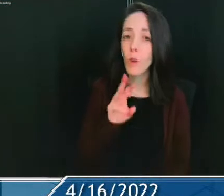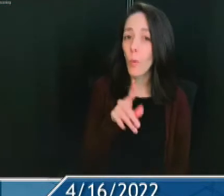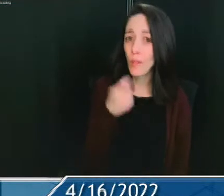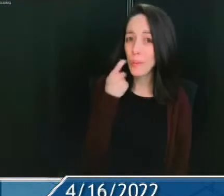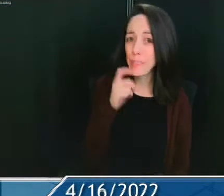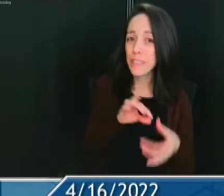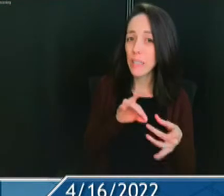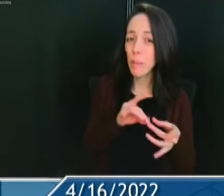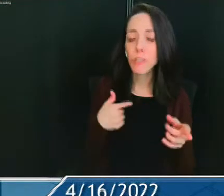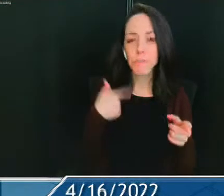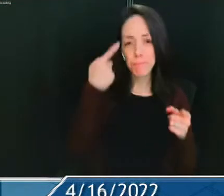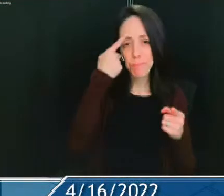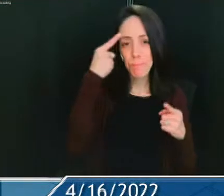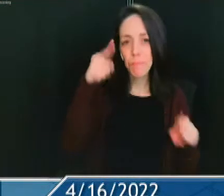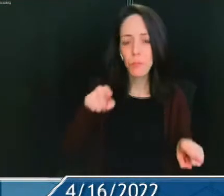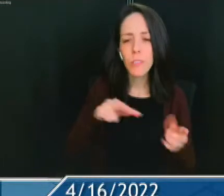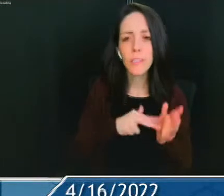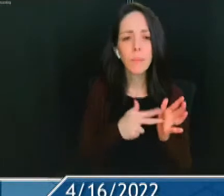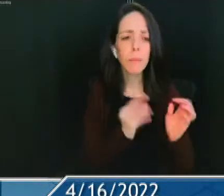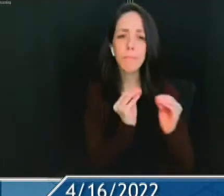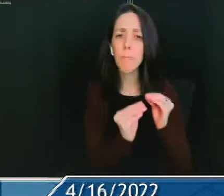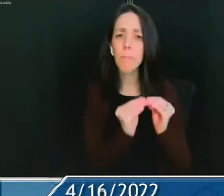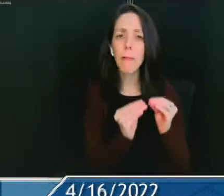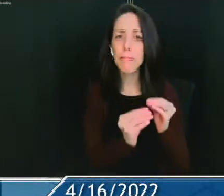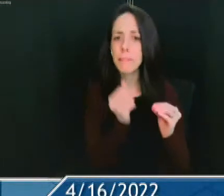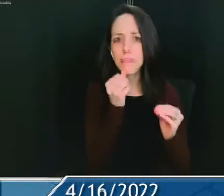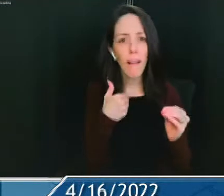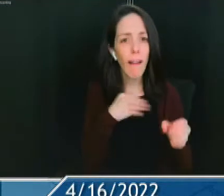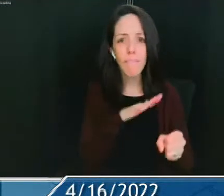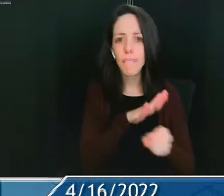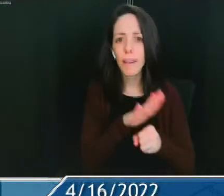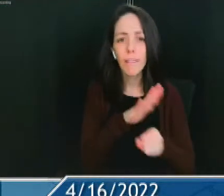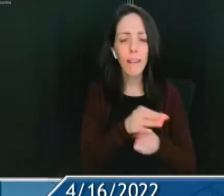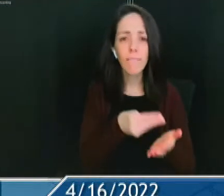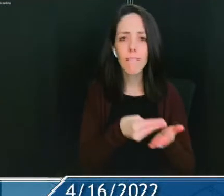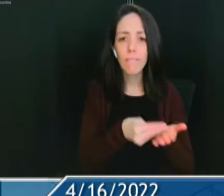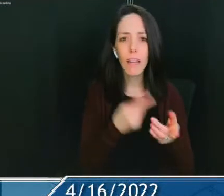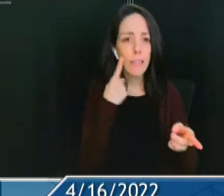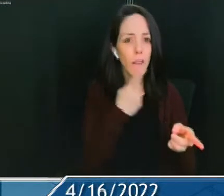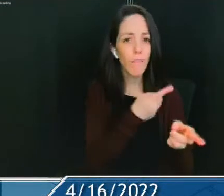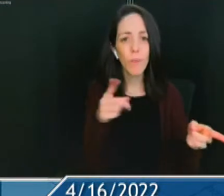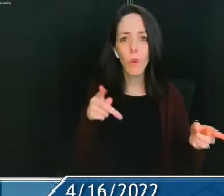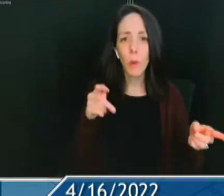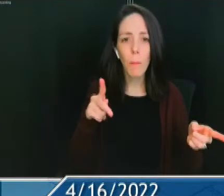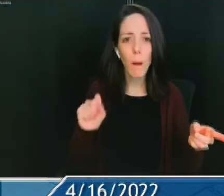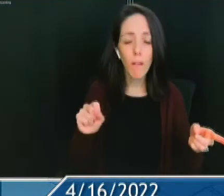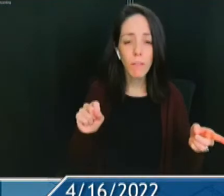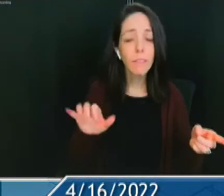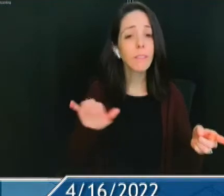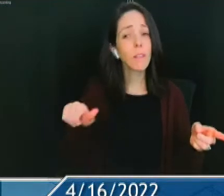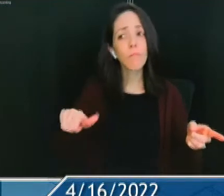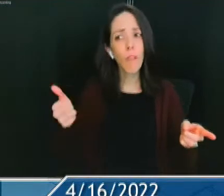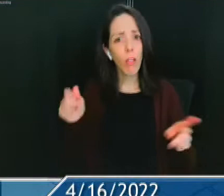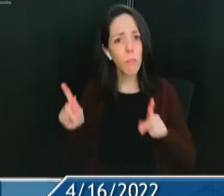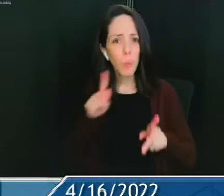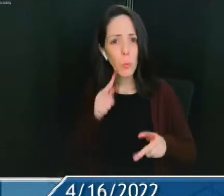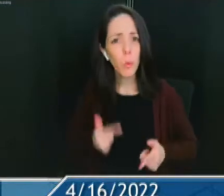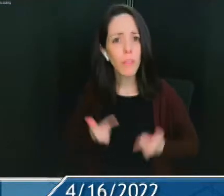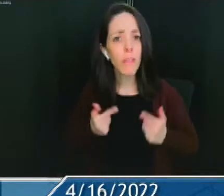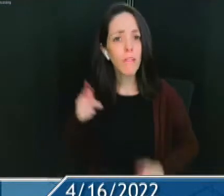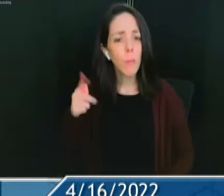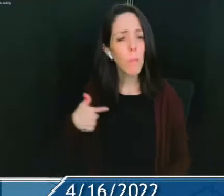the underfunding of maintenance at parks. Like other Portland residents, I consider